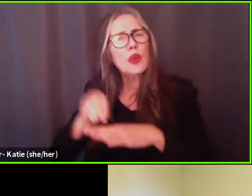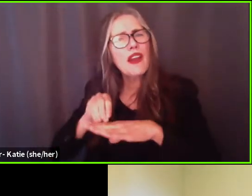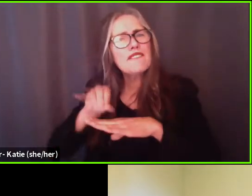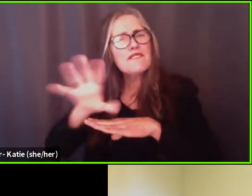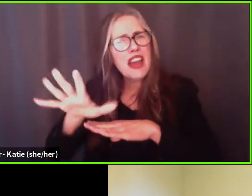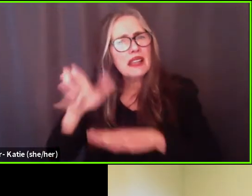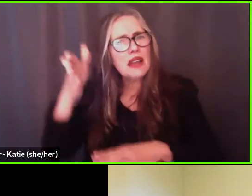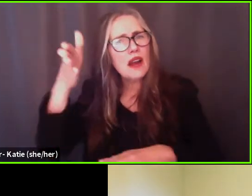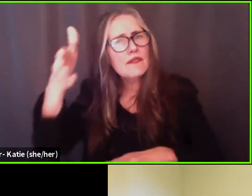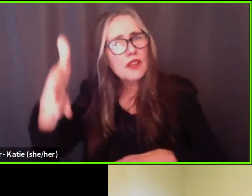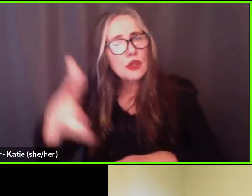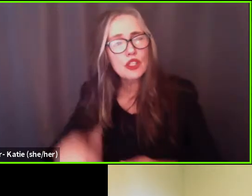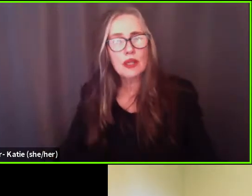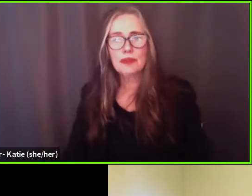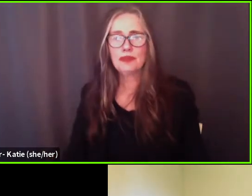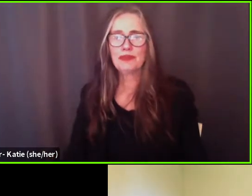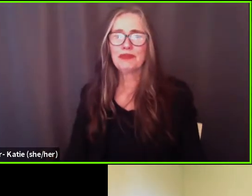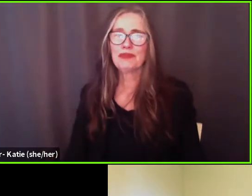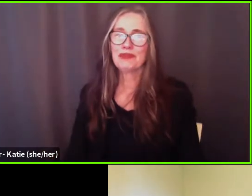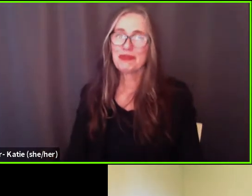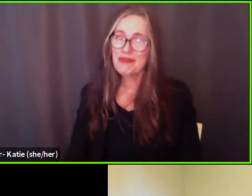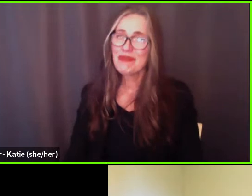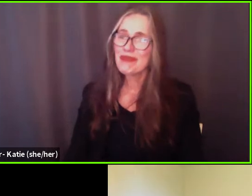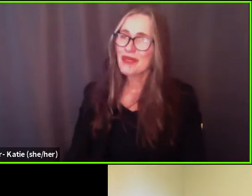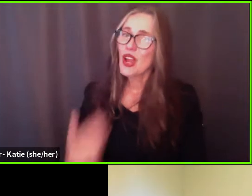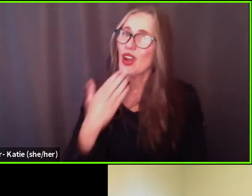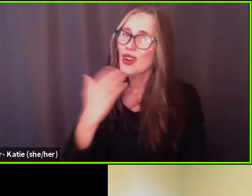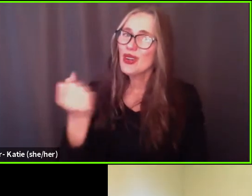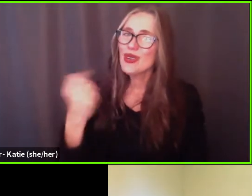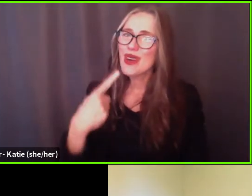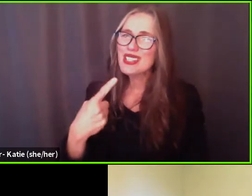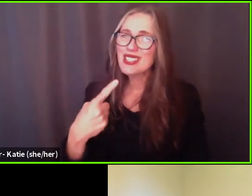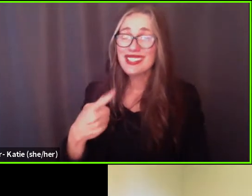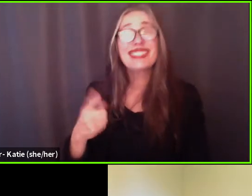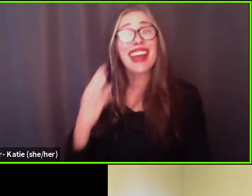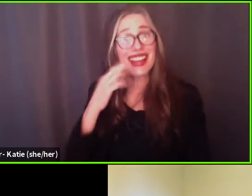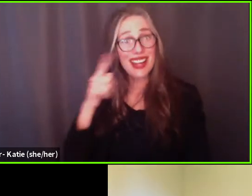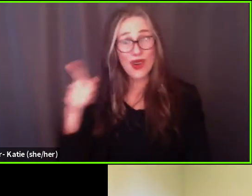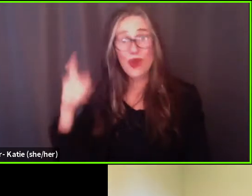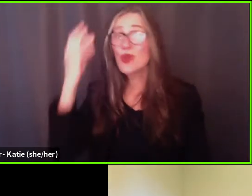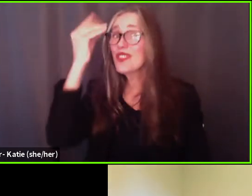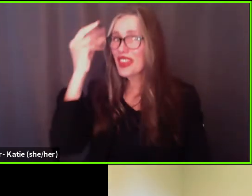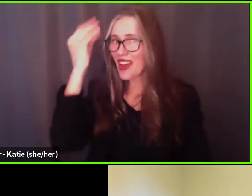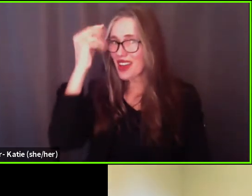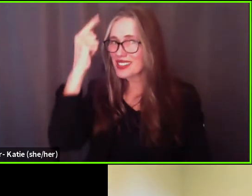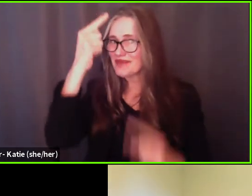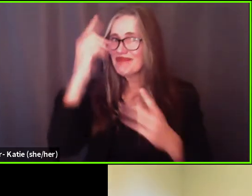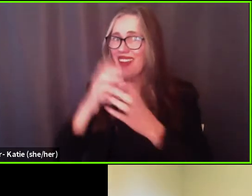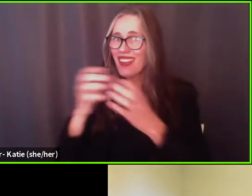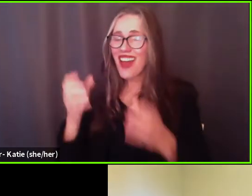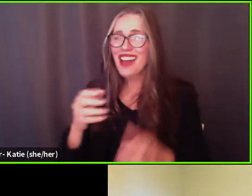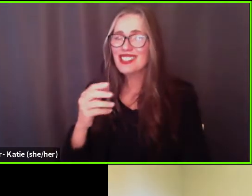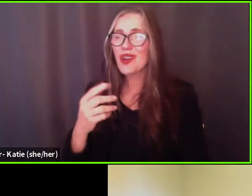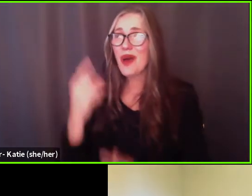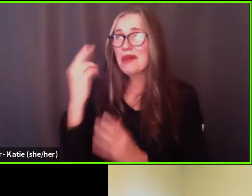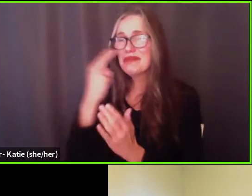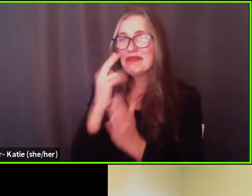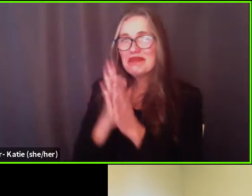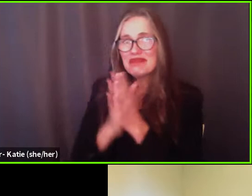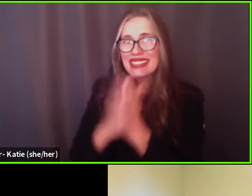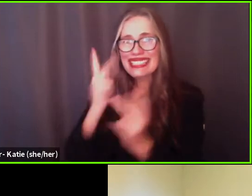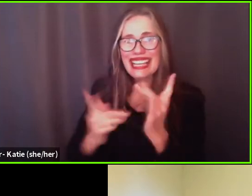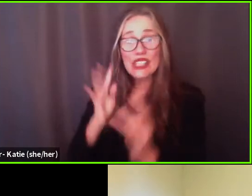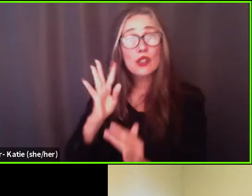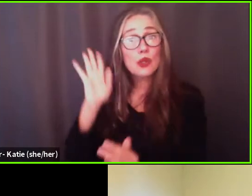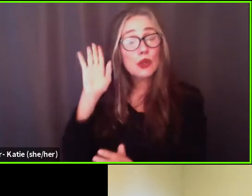question i'm looking forward to hearing your thoughts on this milton as well but i know you've done a lot of thinking on this but i'll i'll start off by saying that you know as someone who